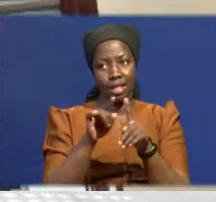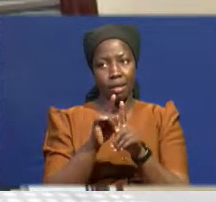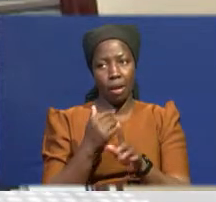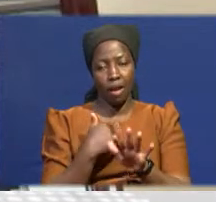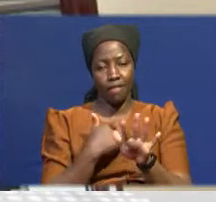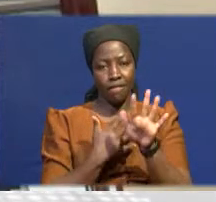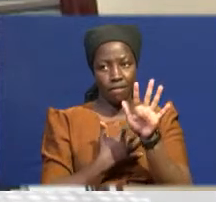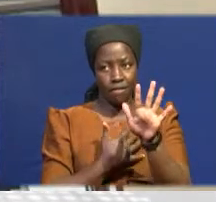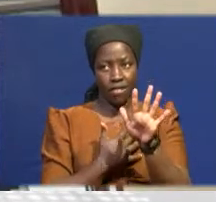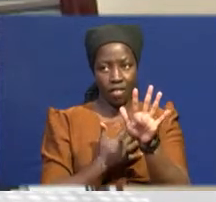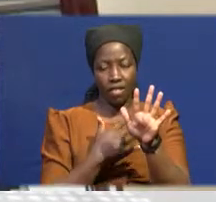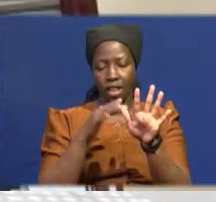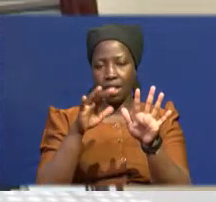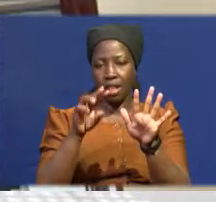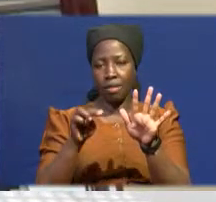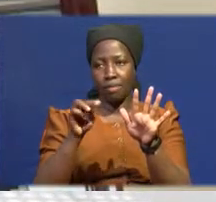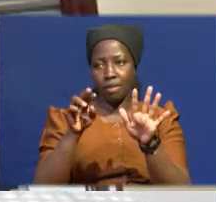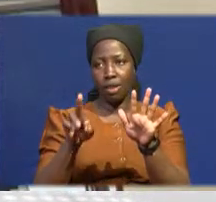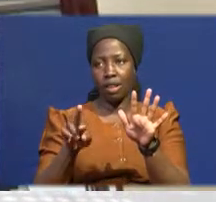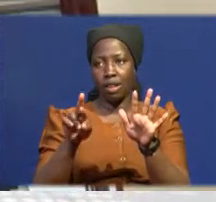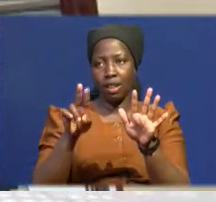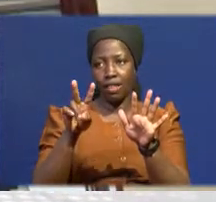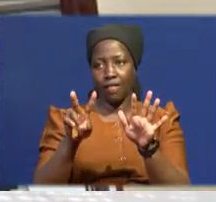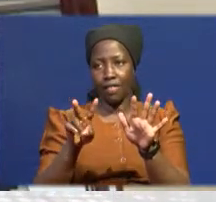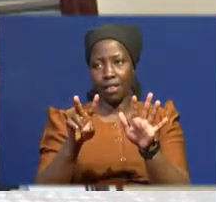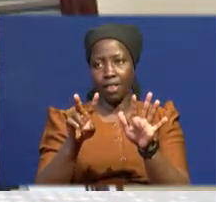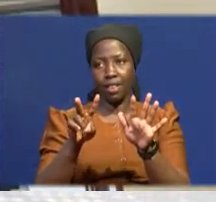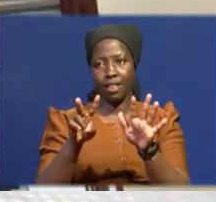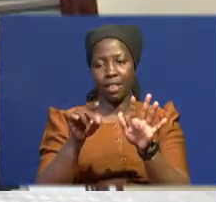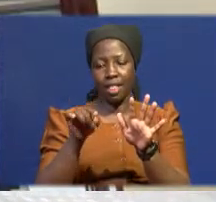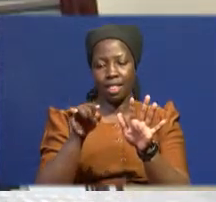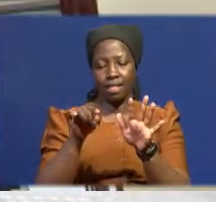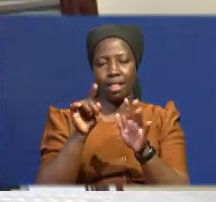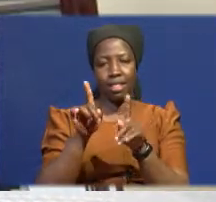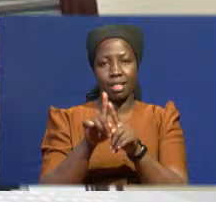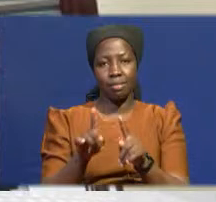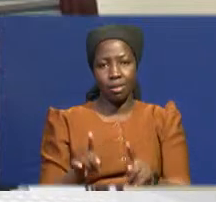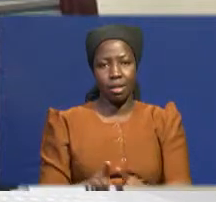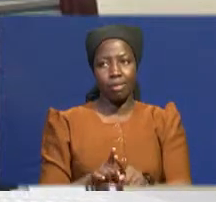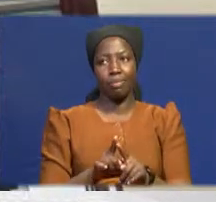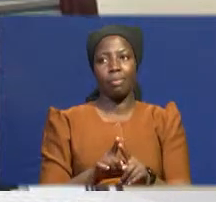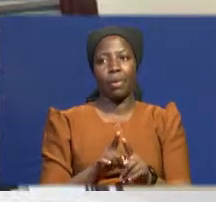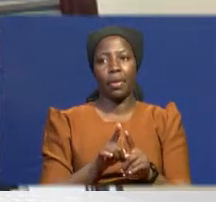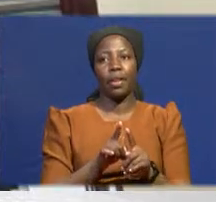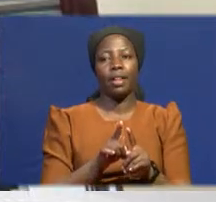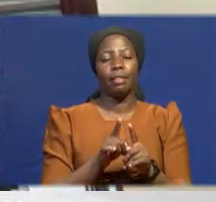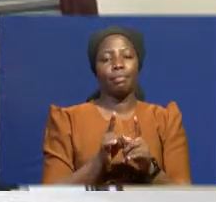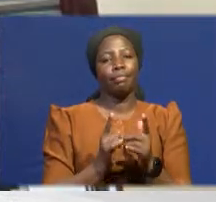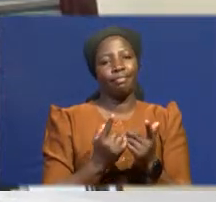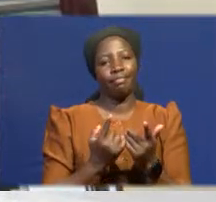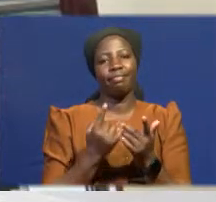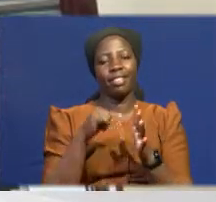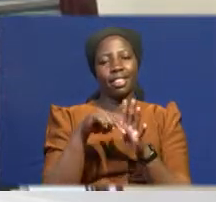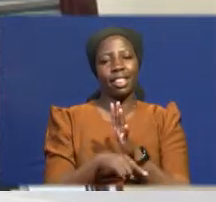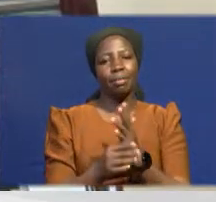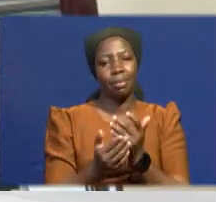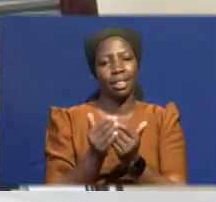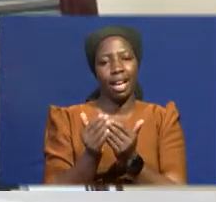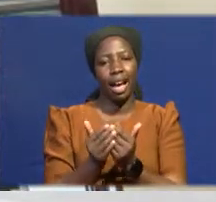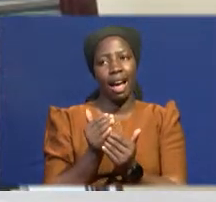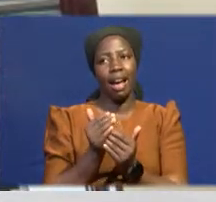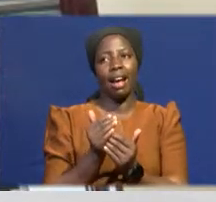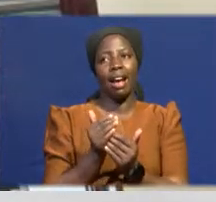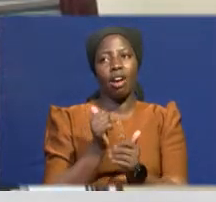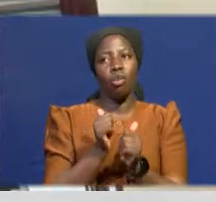five MIVs which are designated as critical care intensive ambulances in which I can ventilate somebody